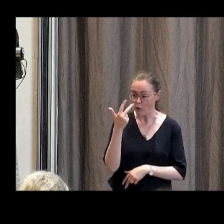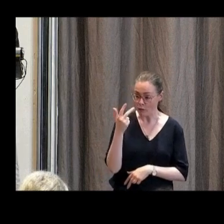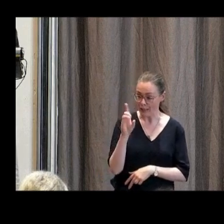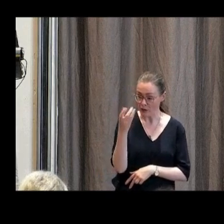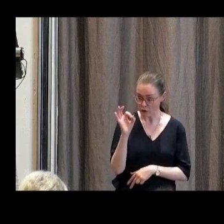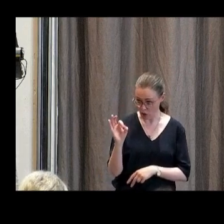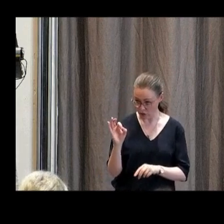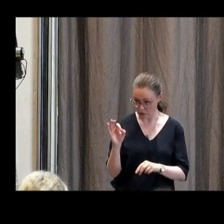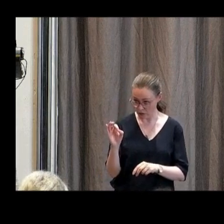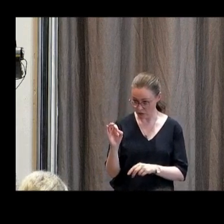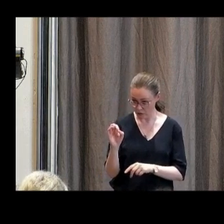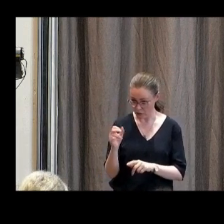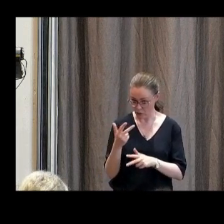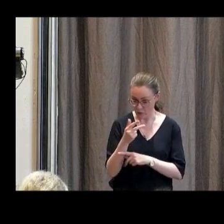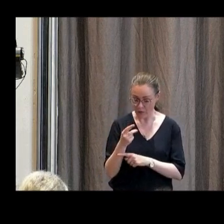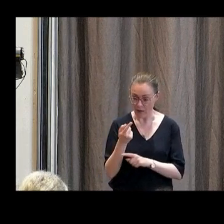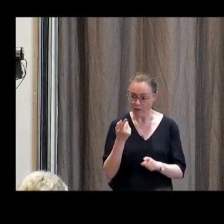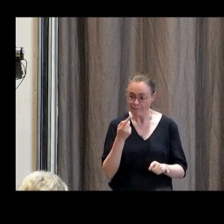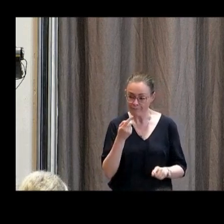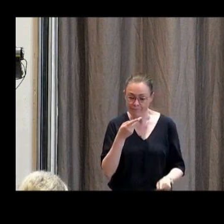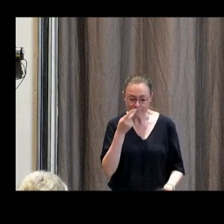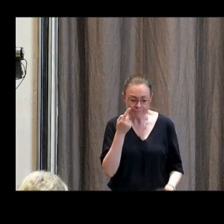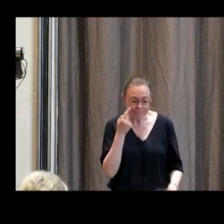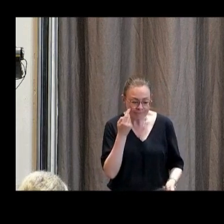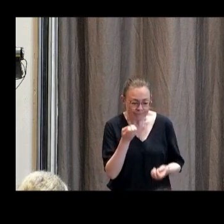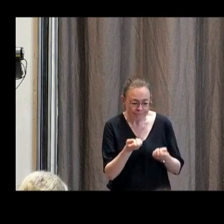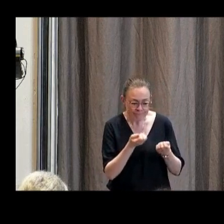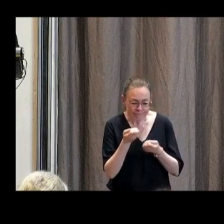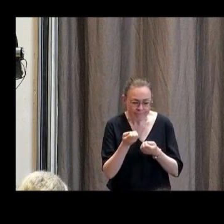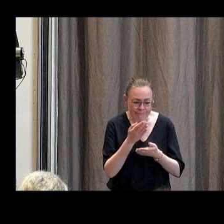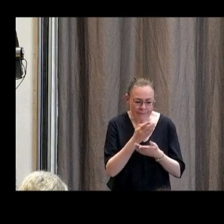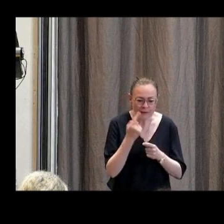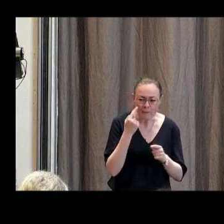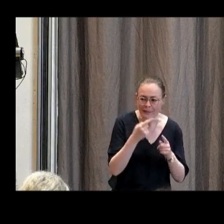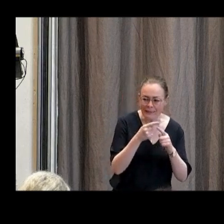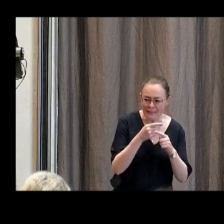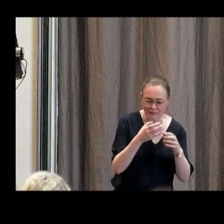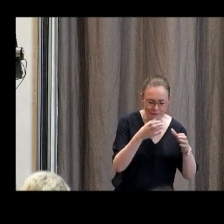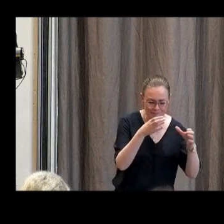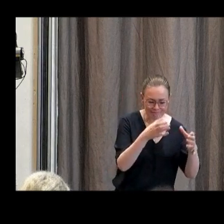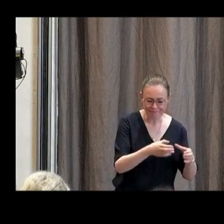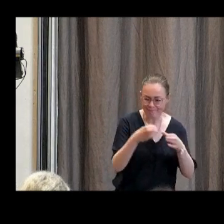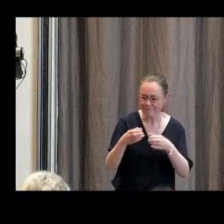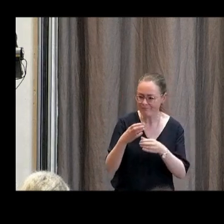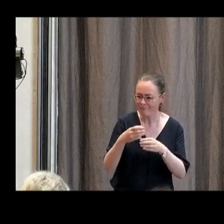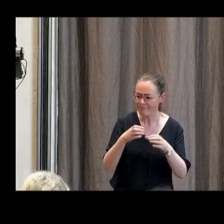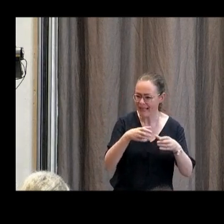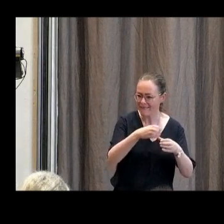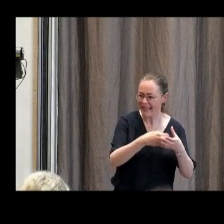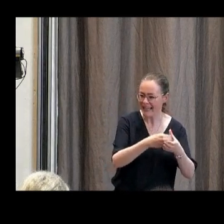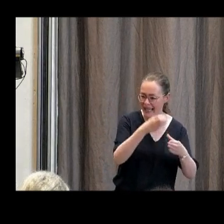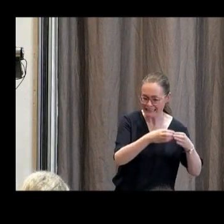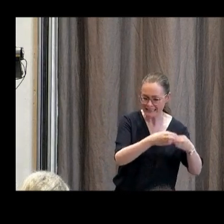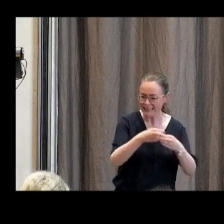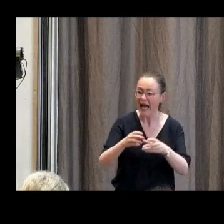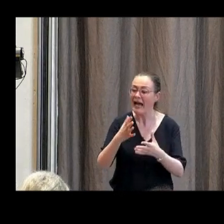dogs looking or assessing and stopping at all of these tin cans, which each